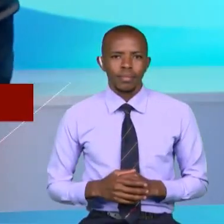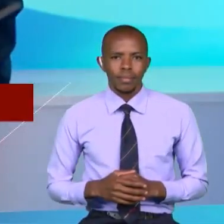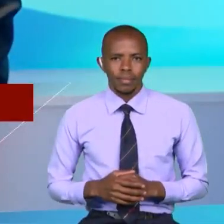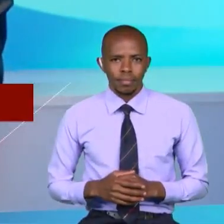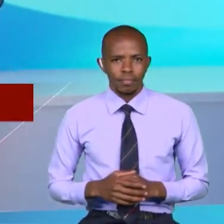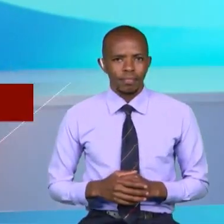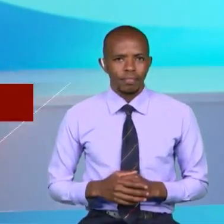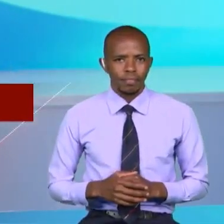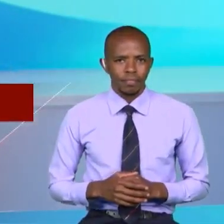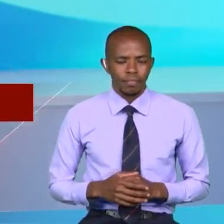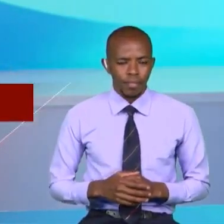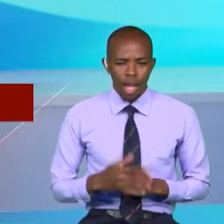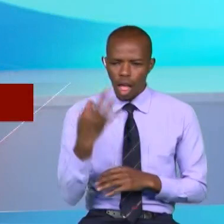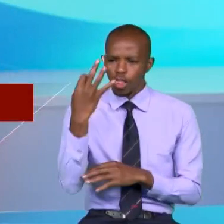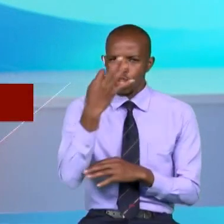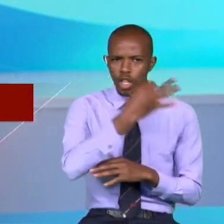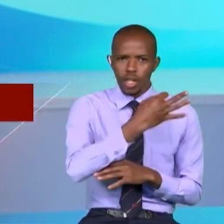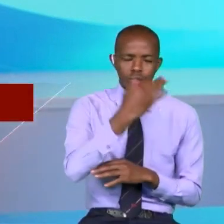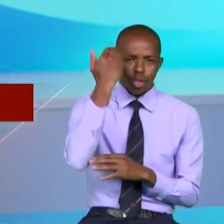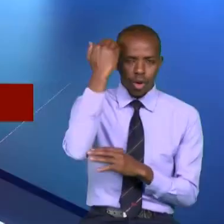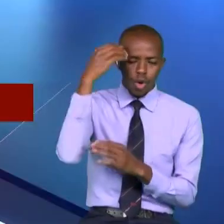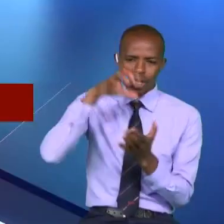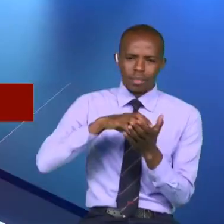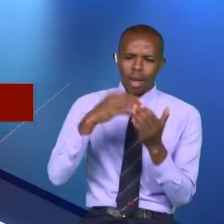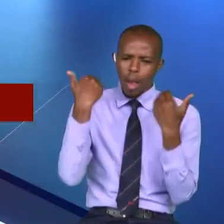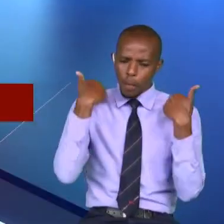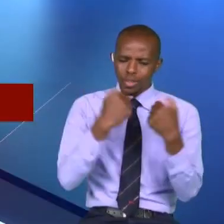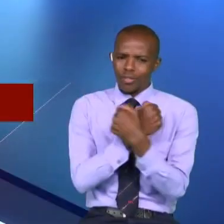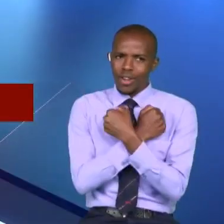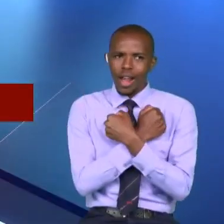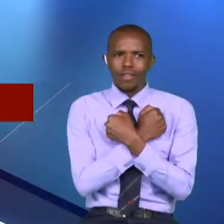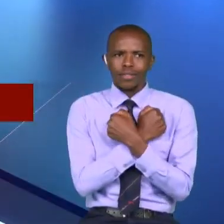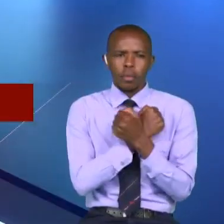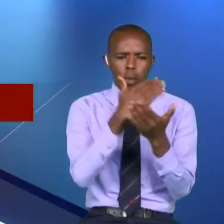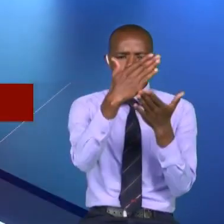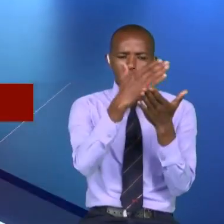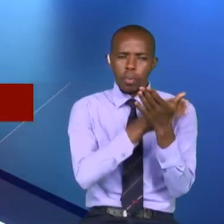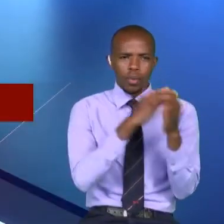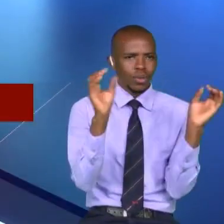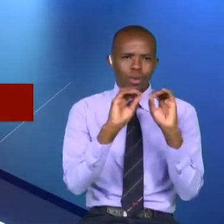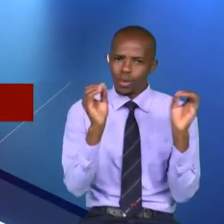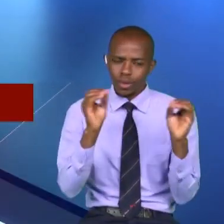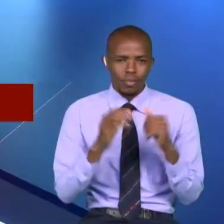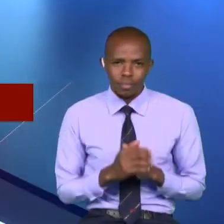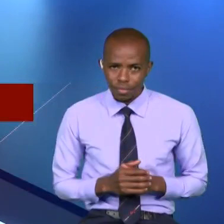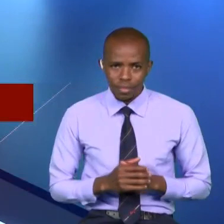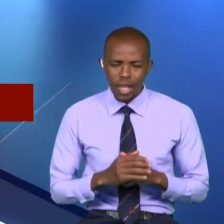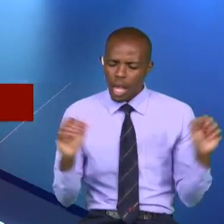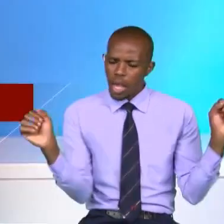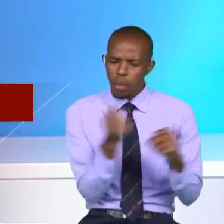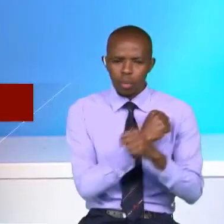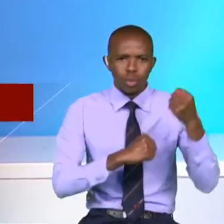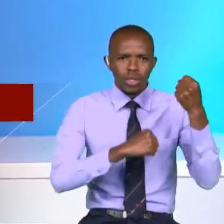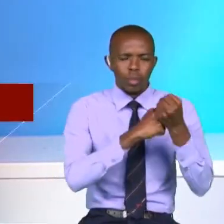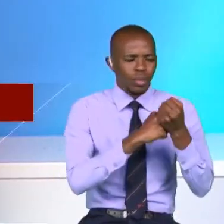DNG, your take on 3 days of trial? Mimi sipendi vipindi. That is what I can say. Sipendi vipindi. I cannot support that